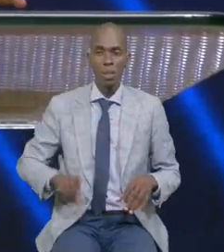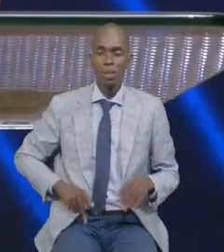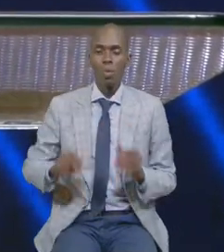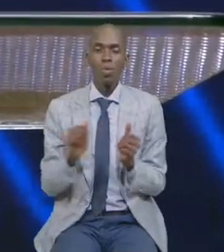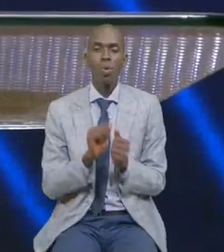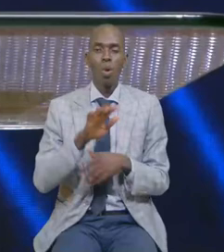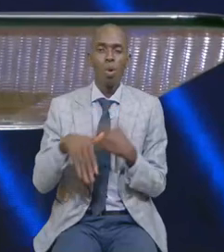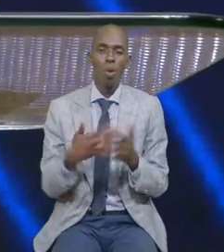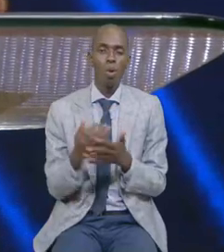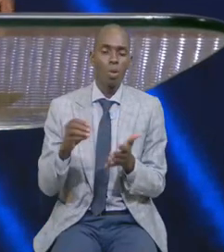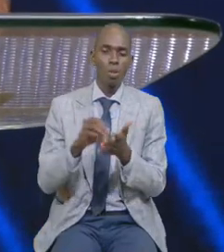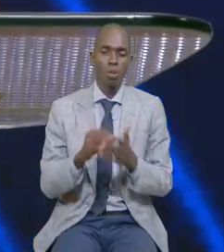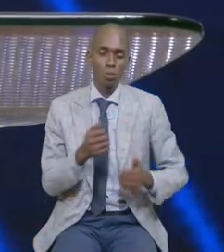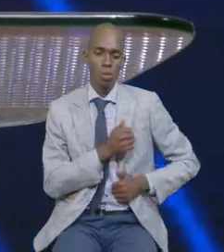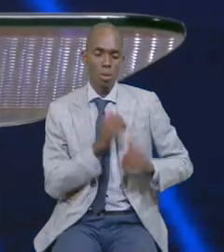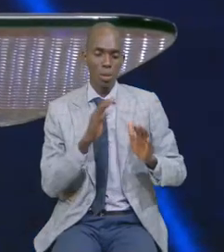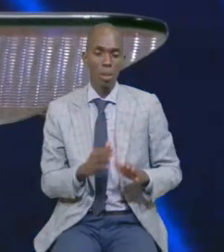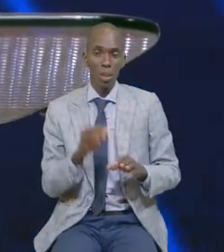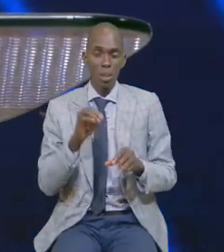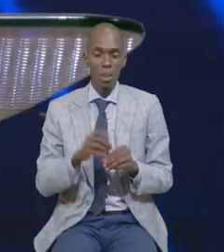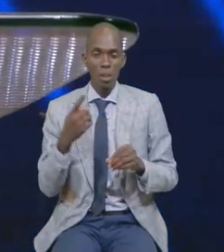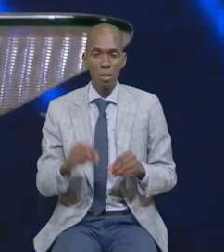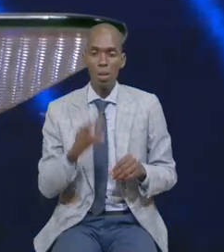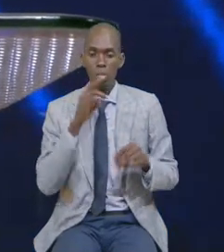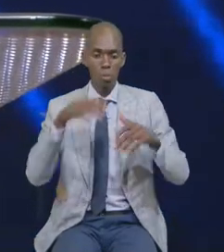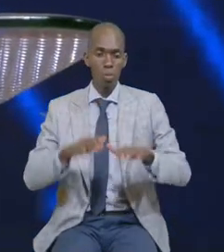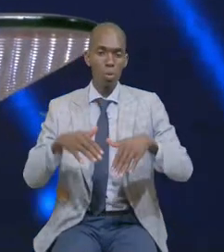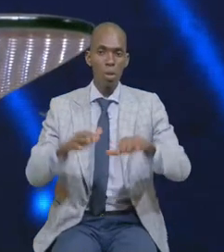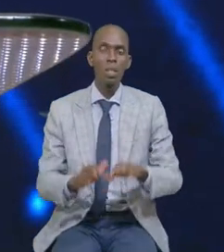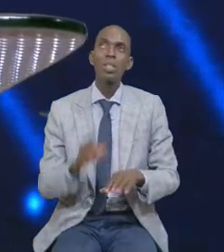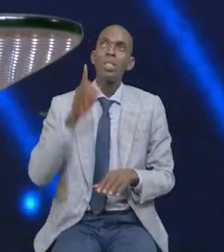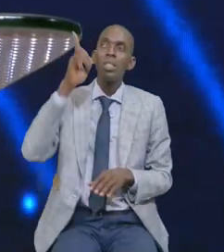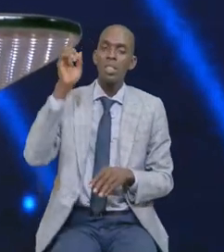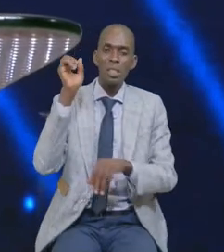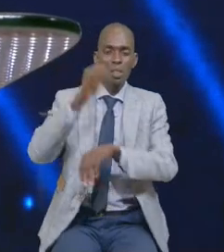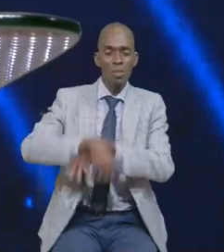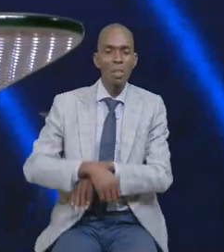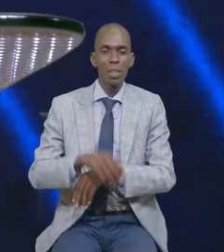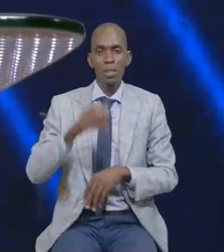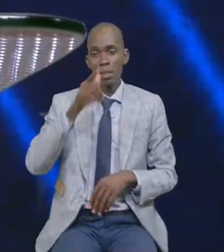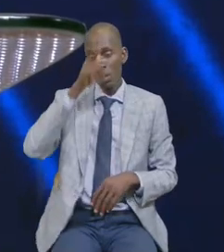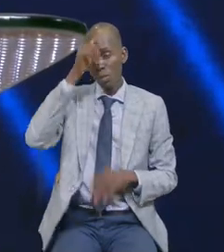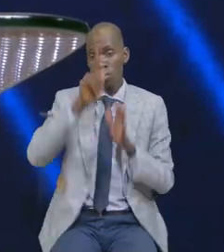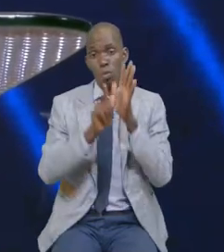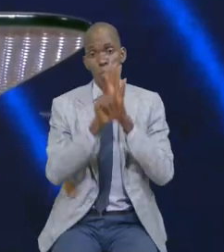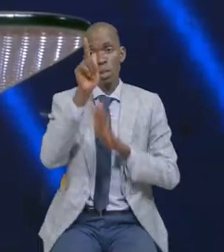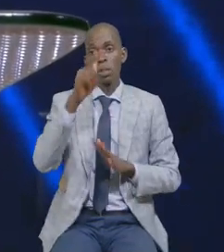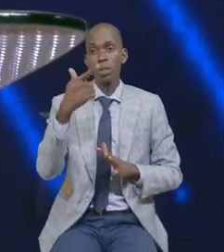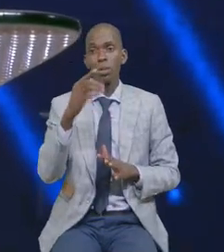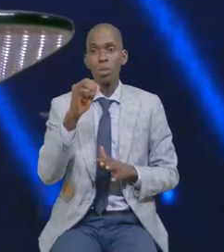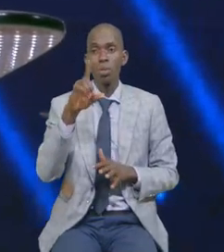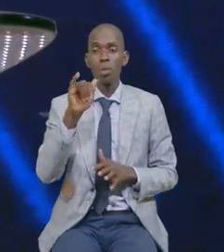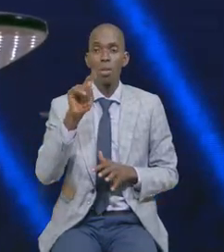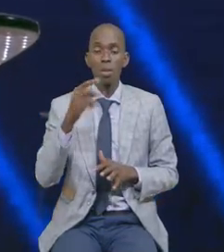defeated Goliath, bragging that he'll destroy the whole of Israel with a little stone. What can not our God do?